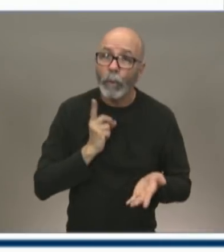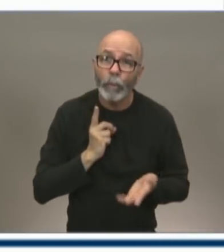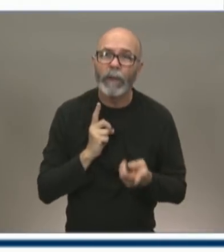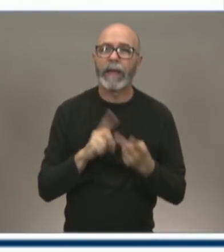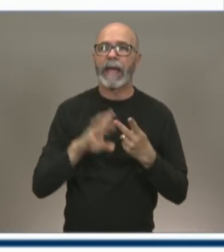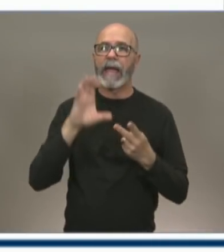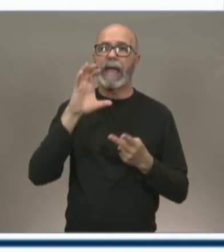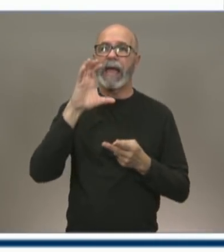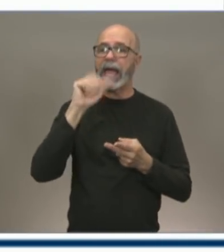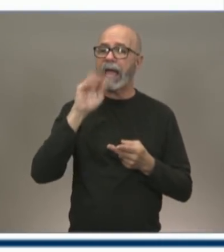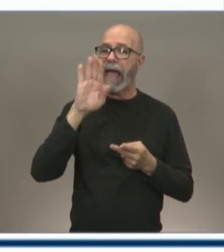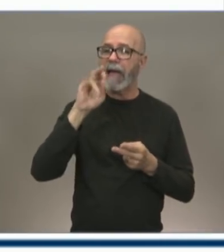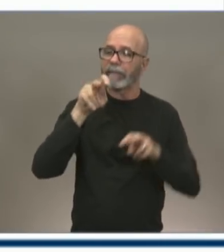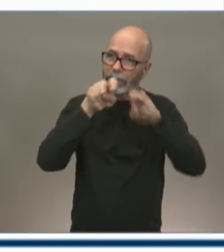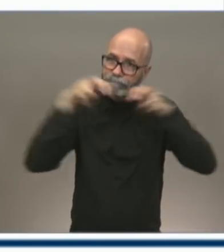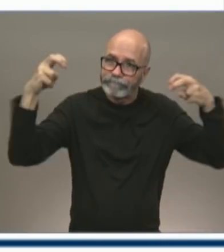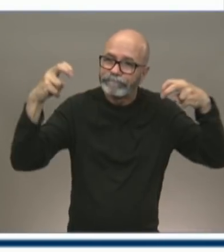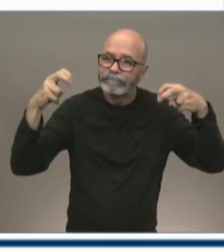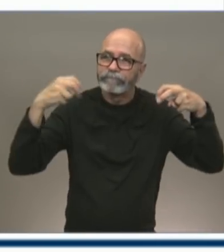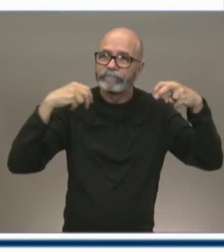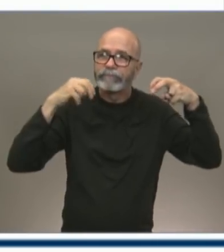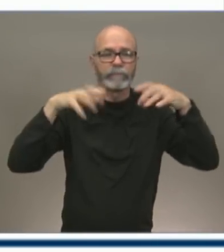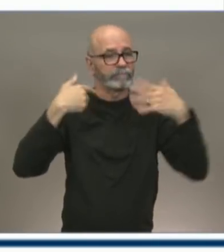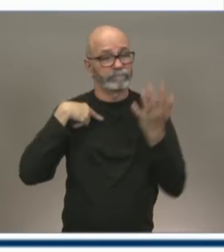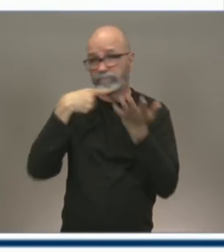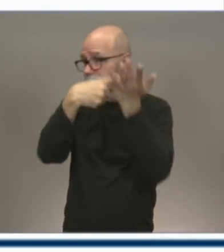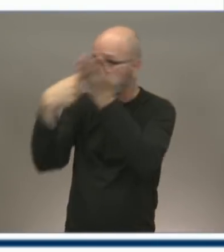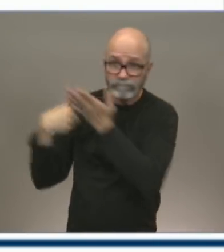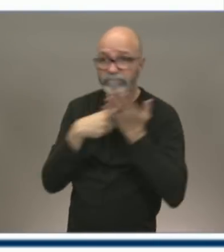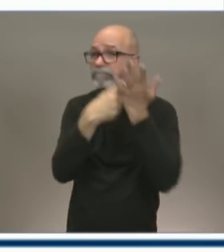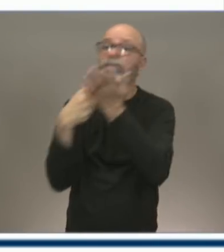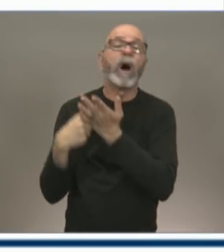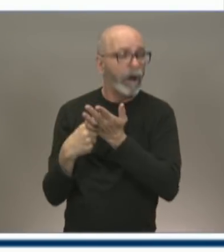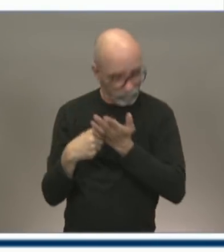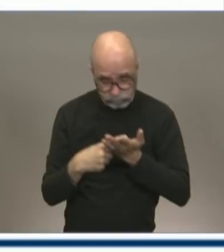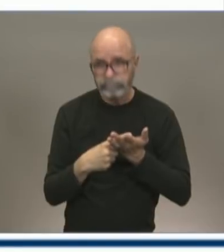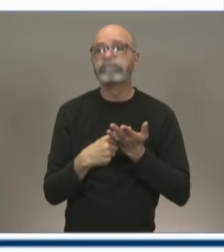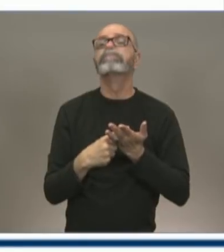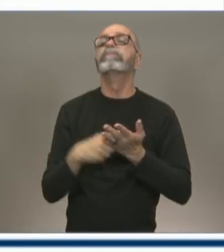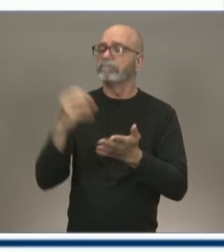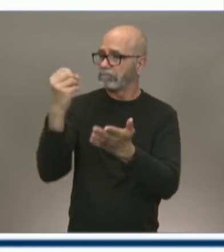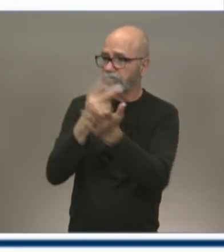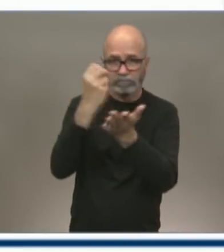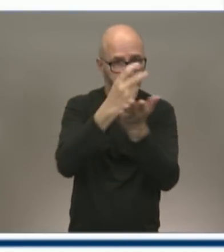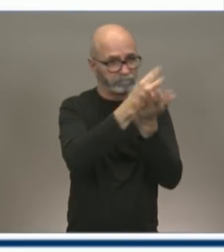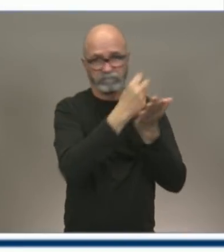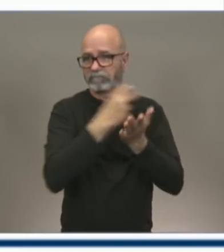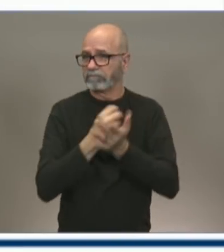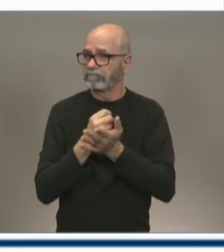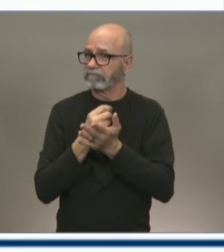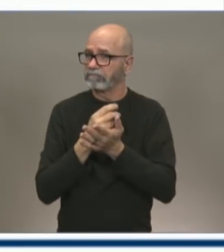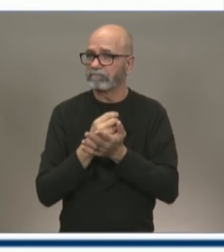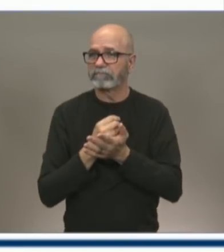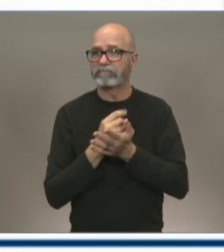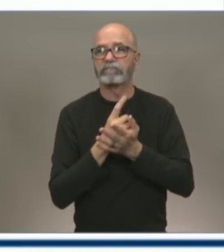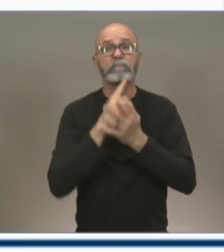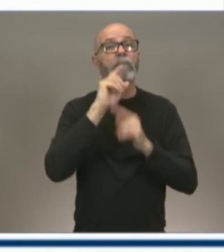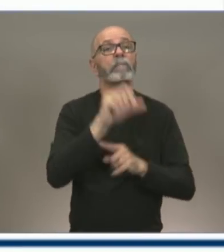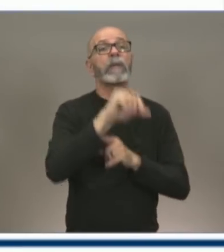facilities. And obviously the remaining facilities on the list will be determined by a new